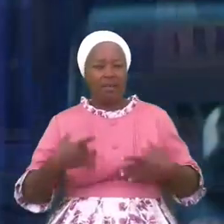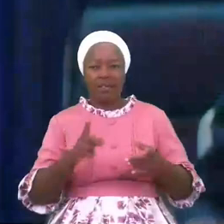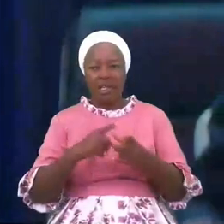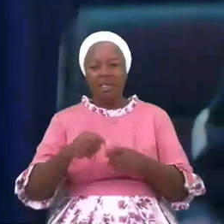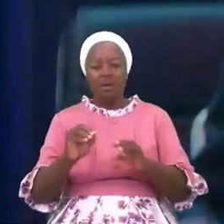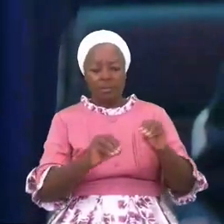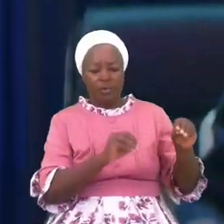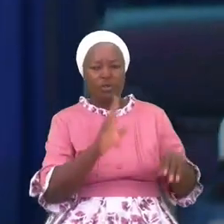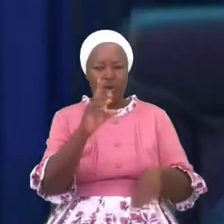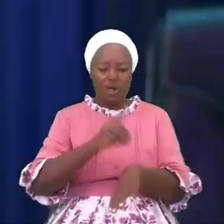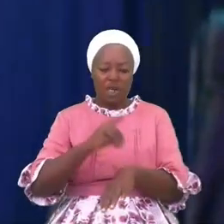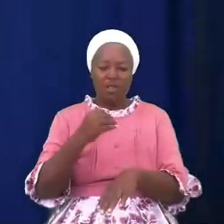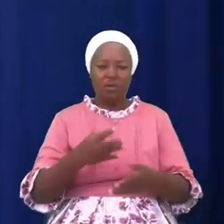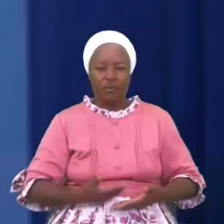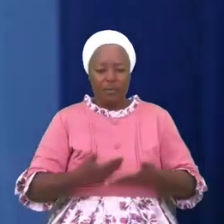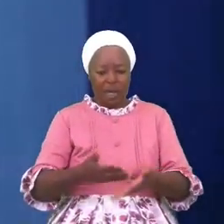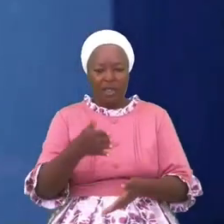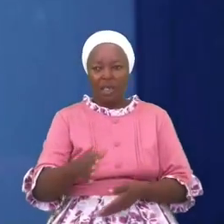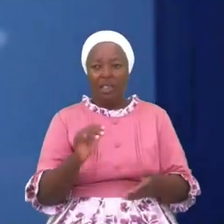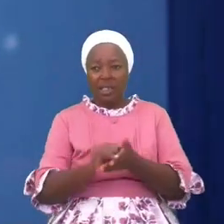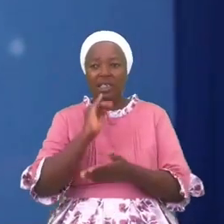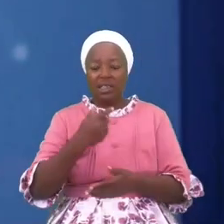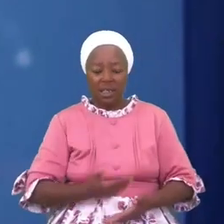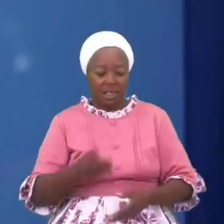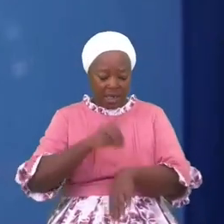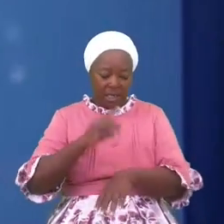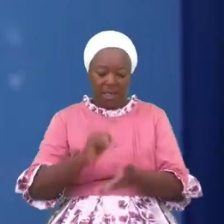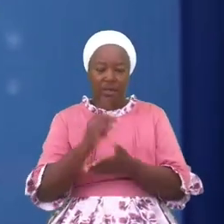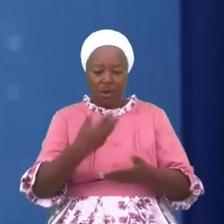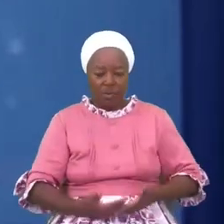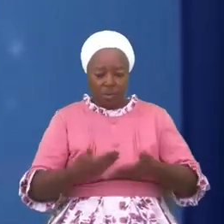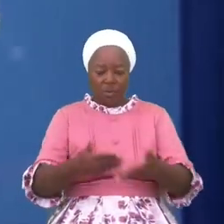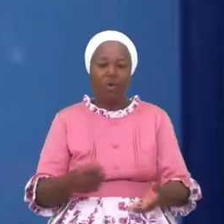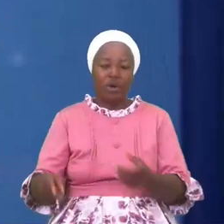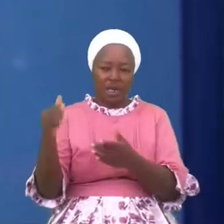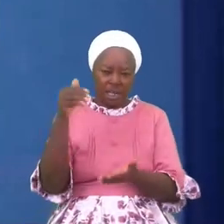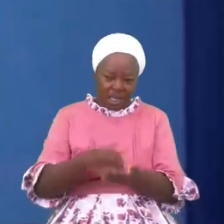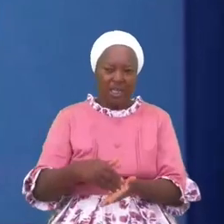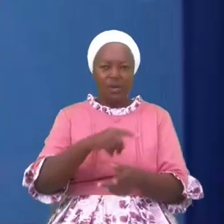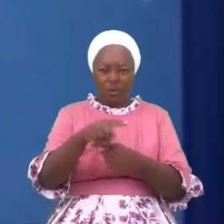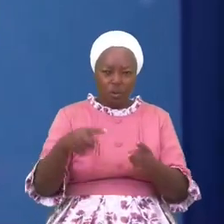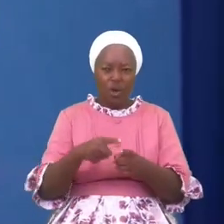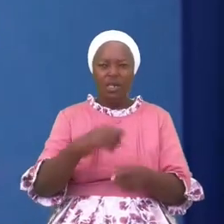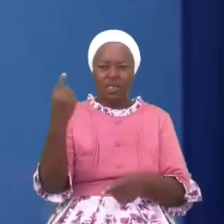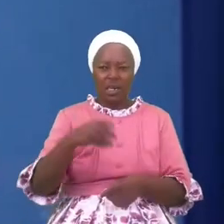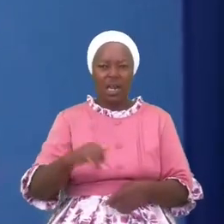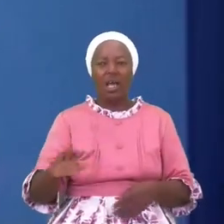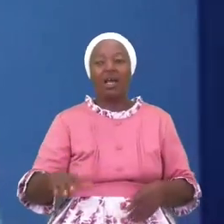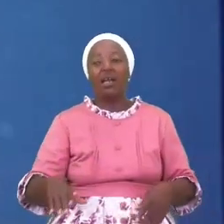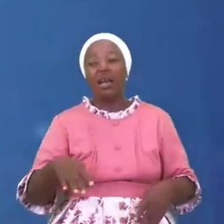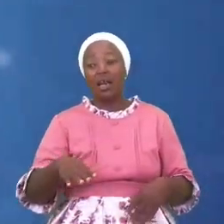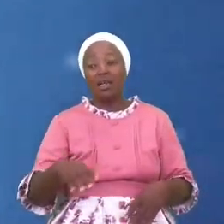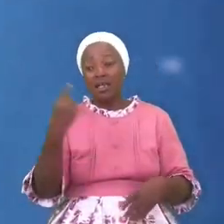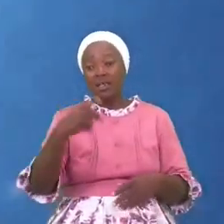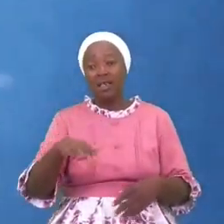born again, when eternal life will start, when eternal destiny will begin, and